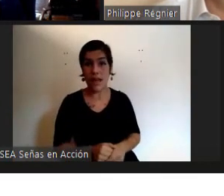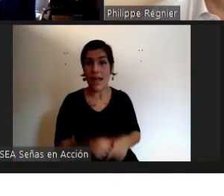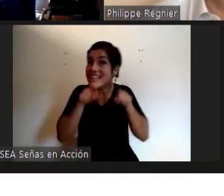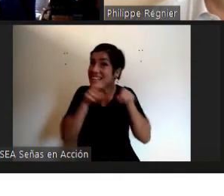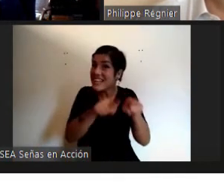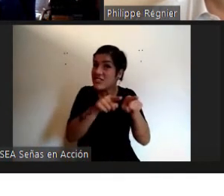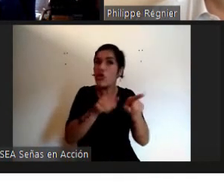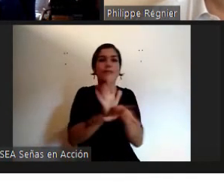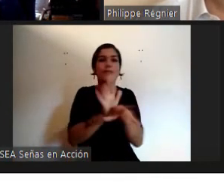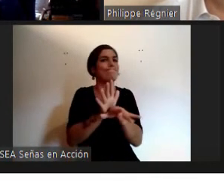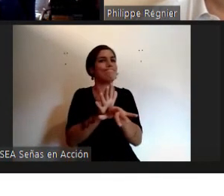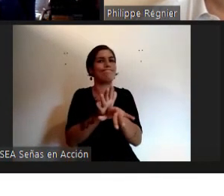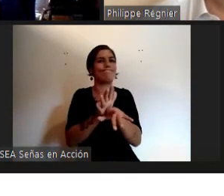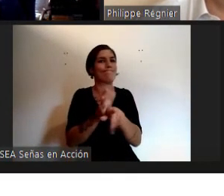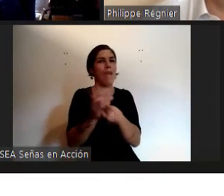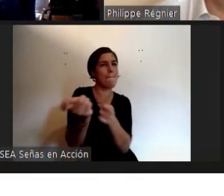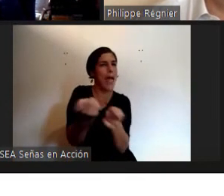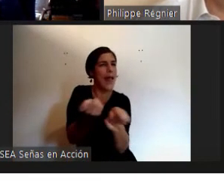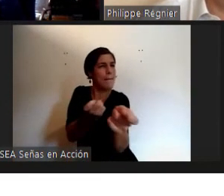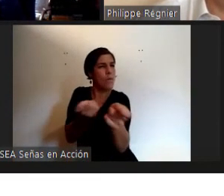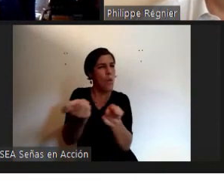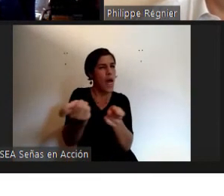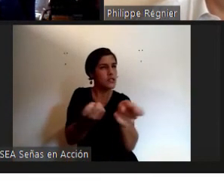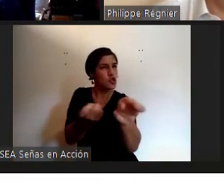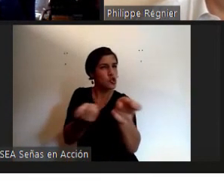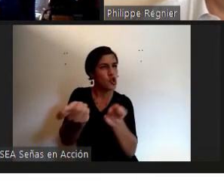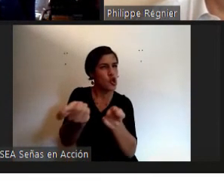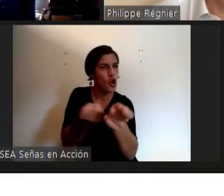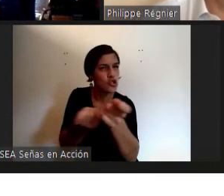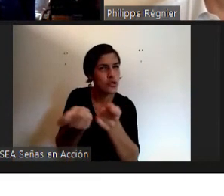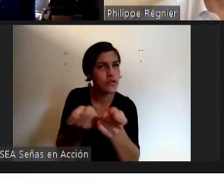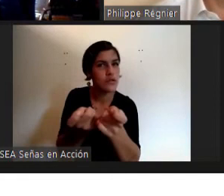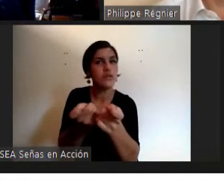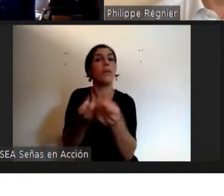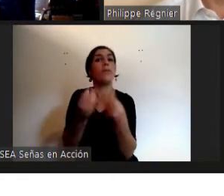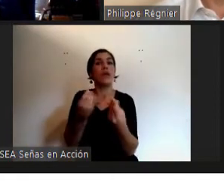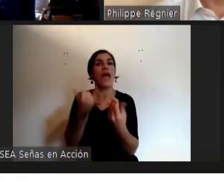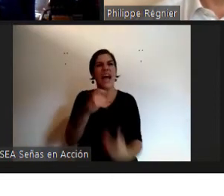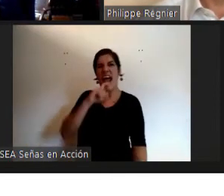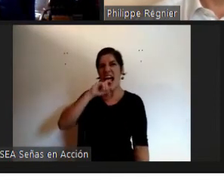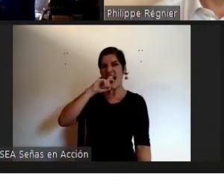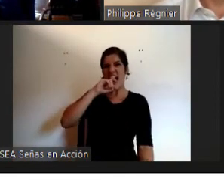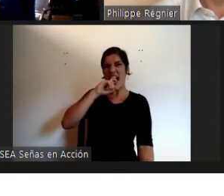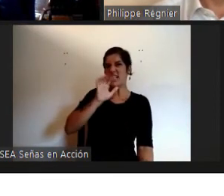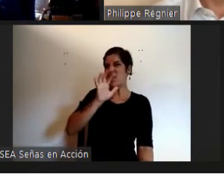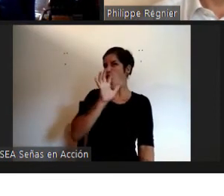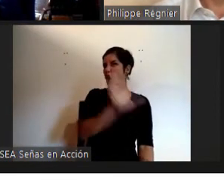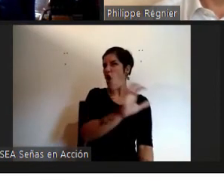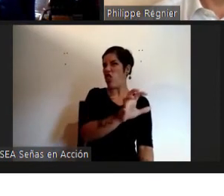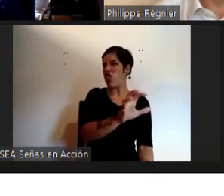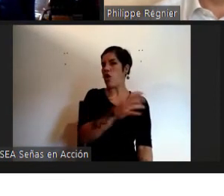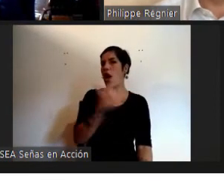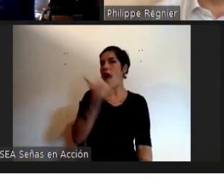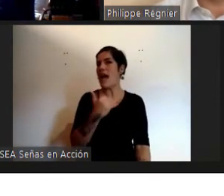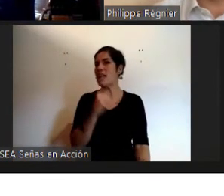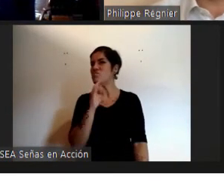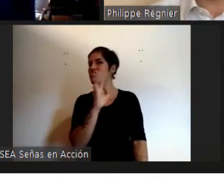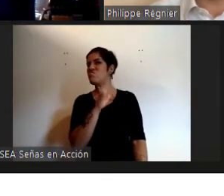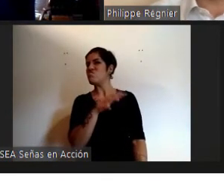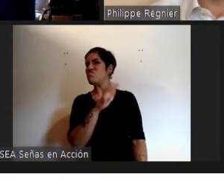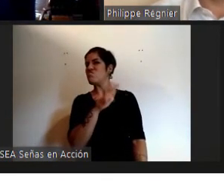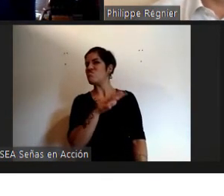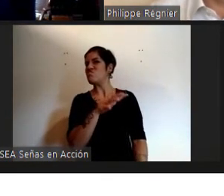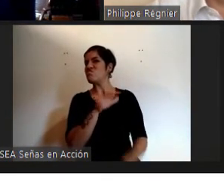of anger or rancor. and it cannot produce